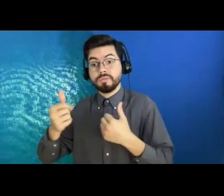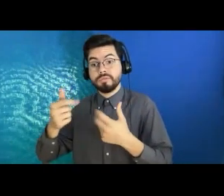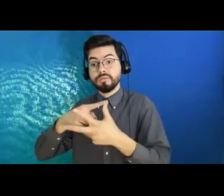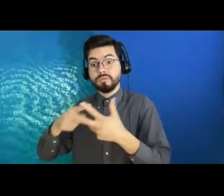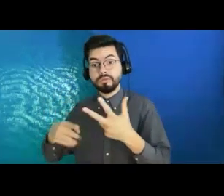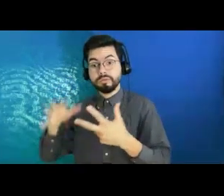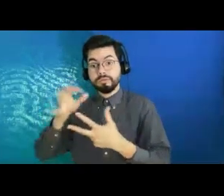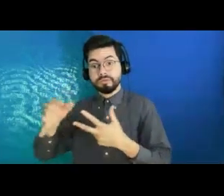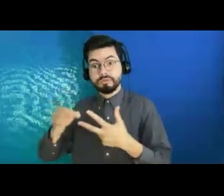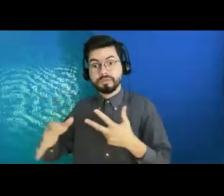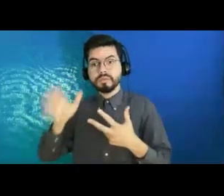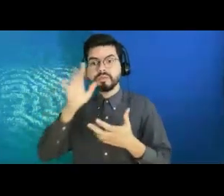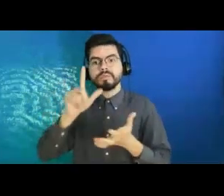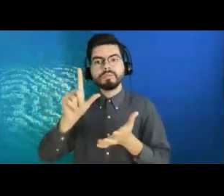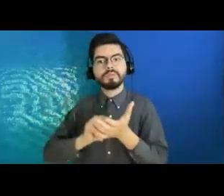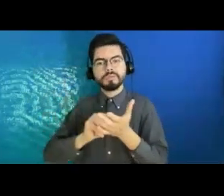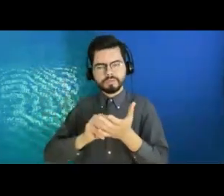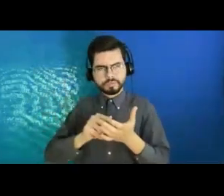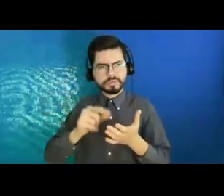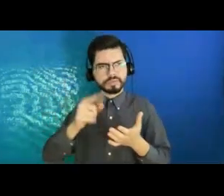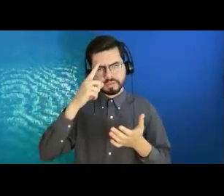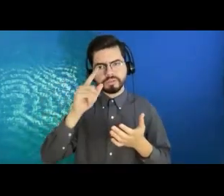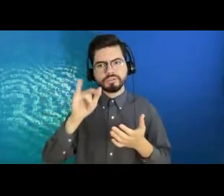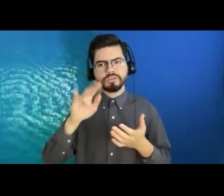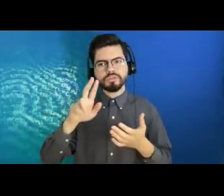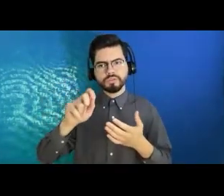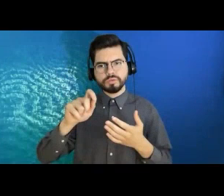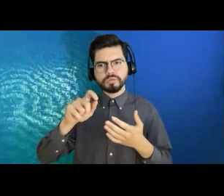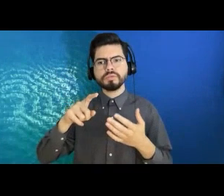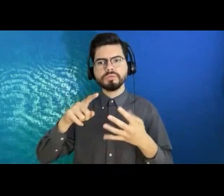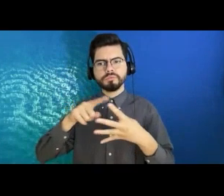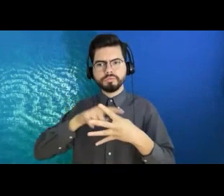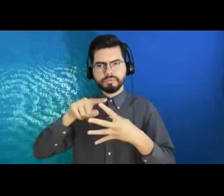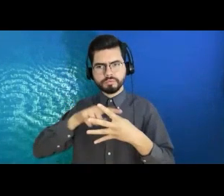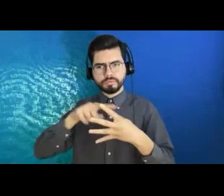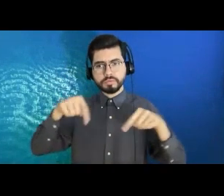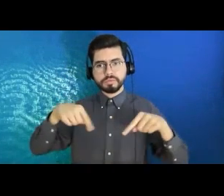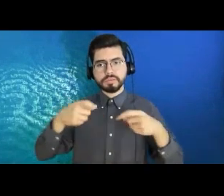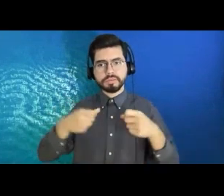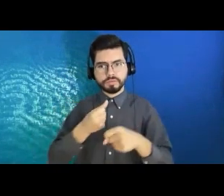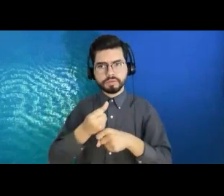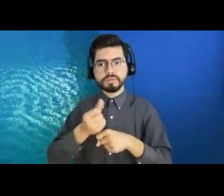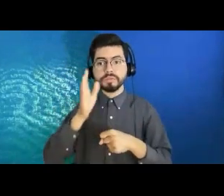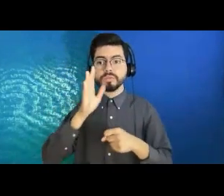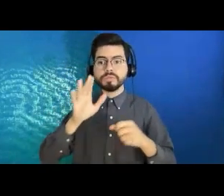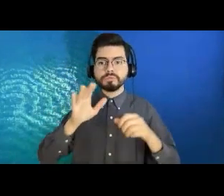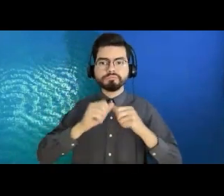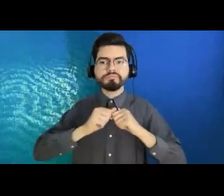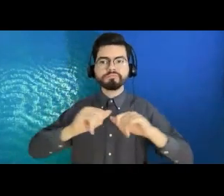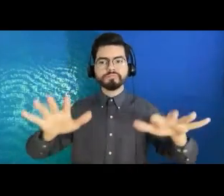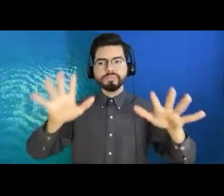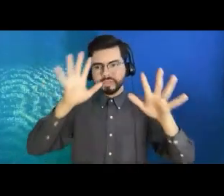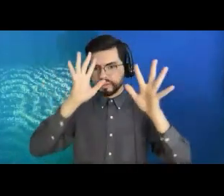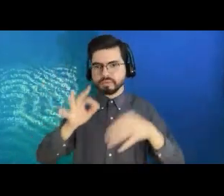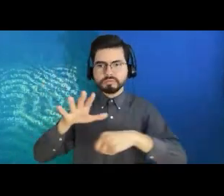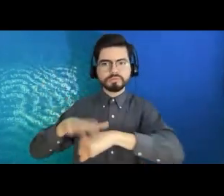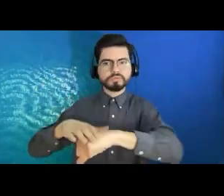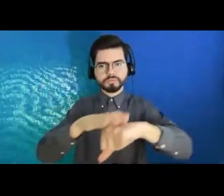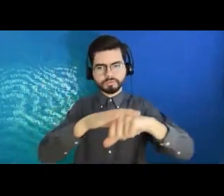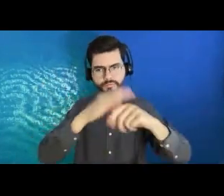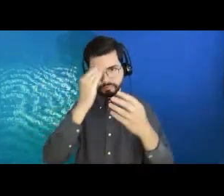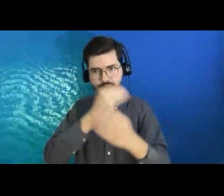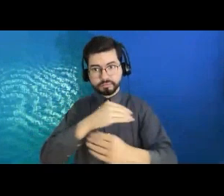that in the first week of June this year and issue a decision notice shortly after.